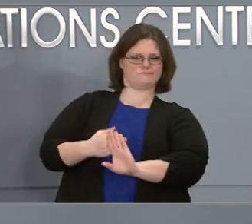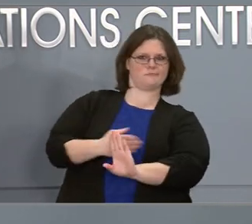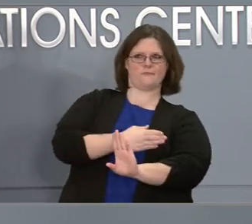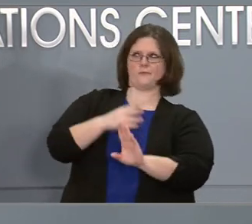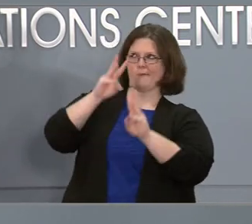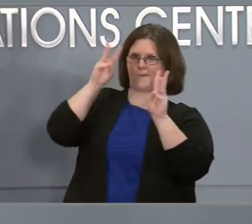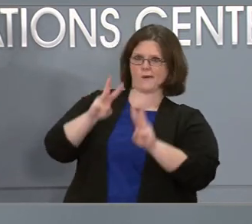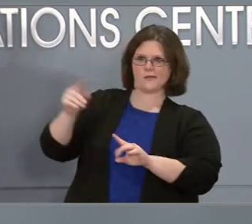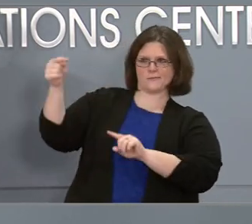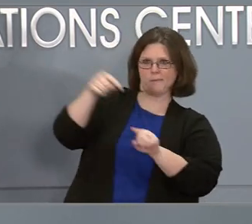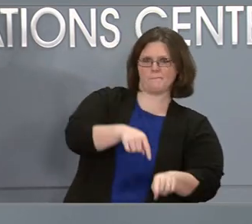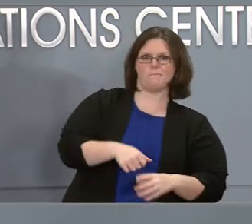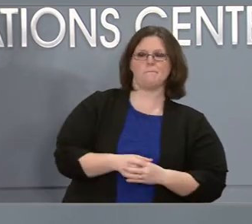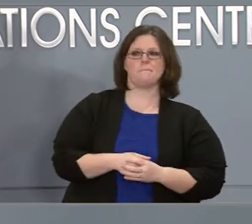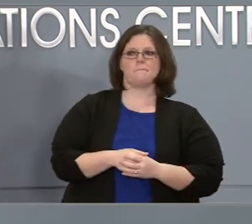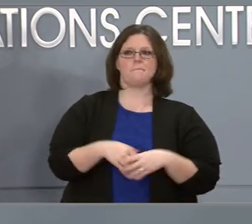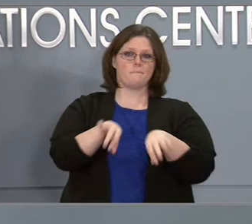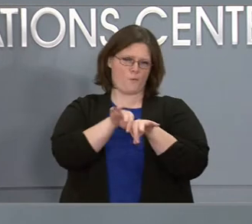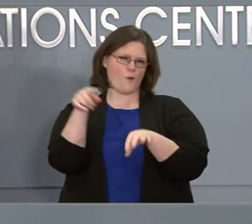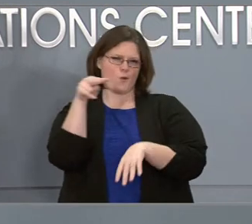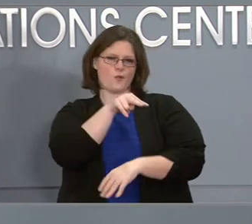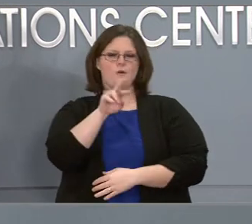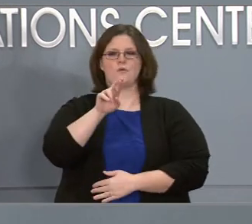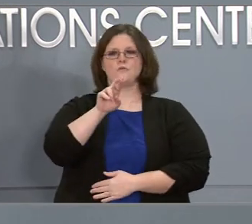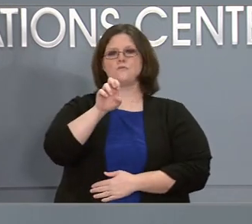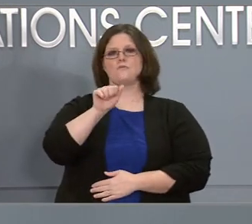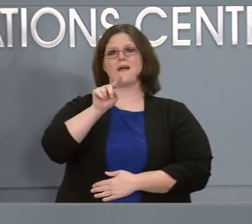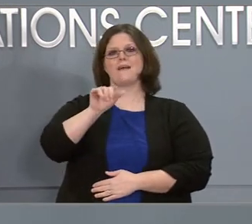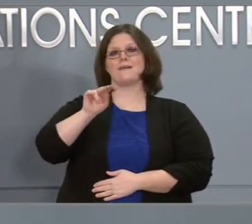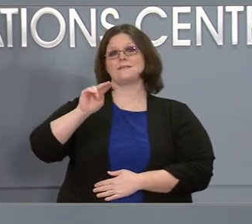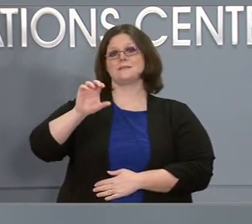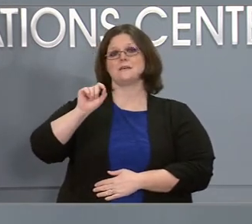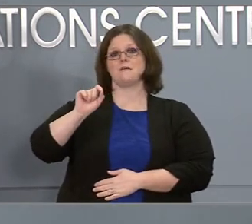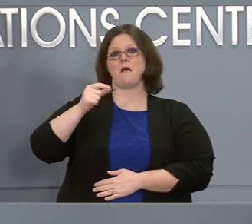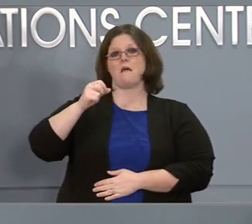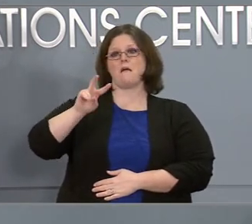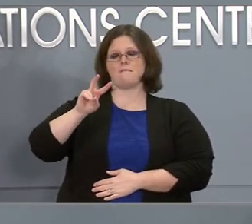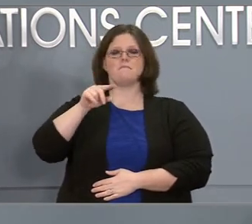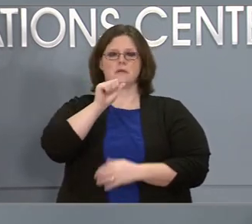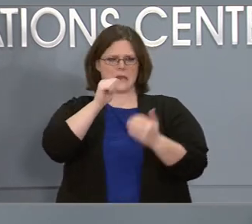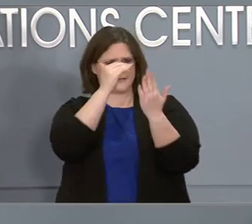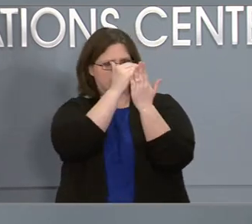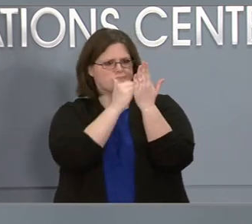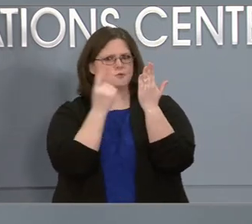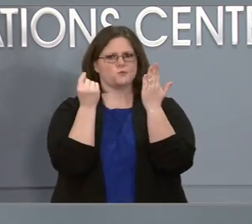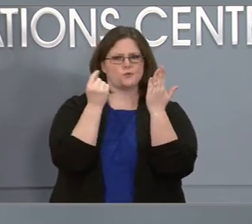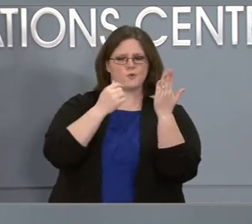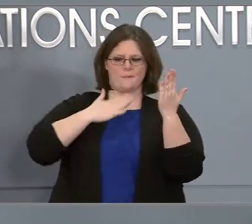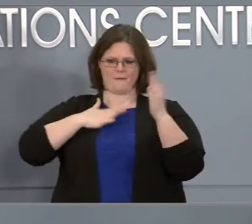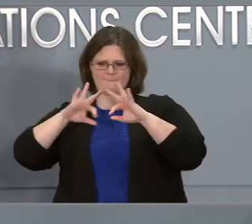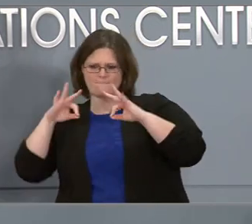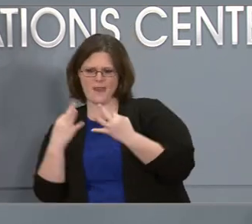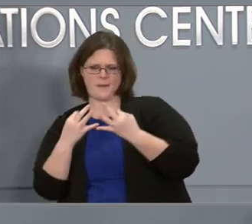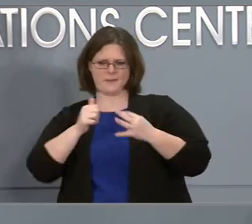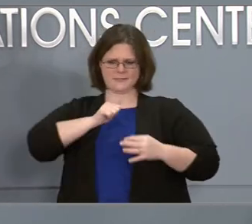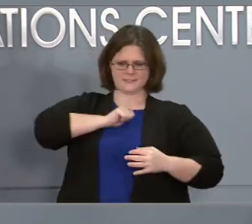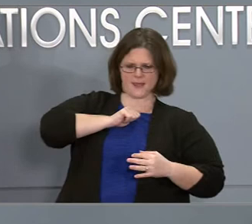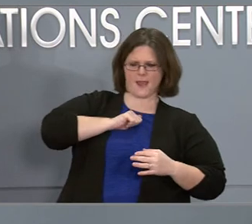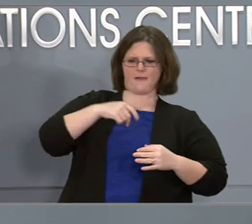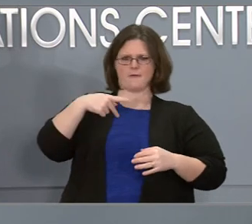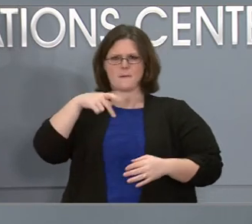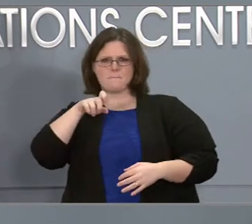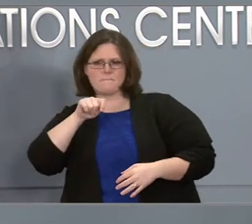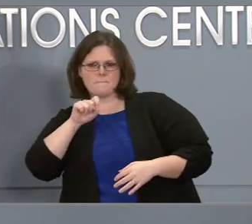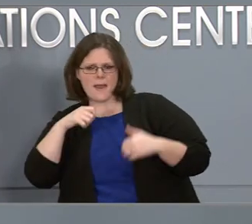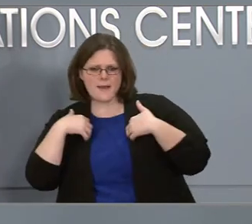visit readync.gov for more information on preparing your family, vehicle, and pets for winter weather. We also want to acknowledge that